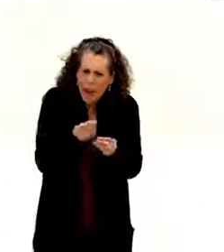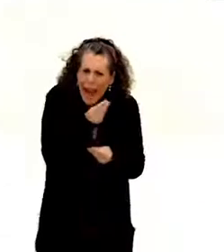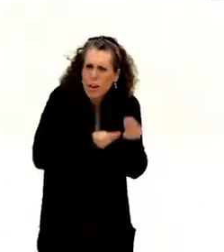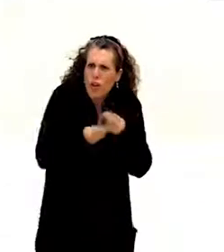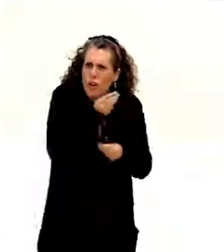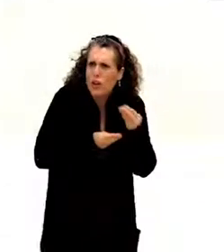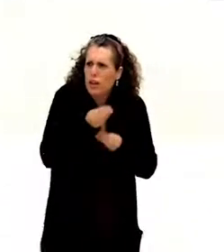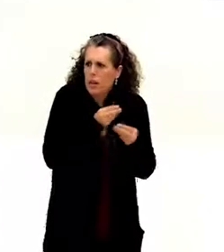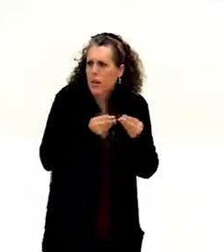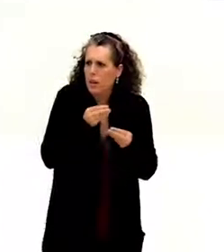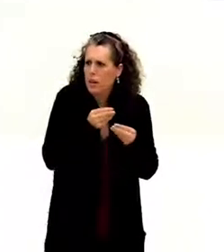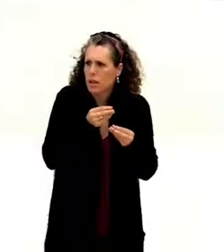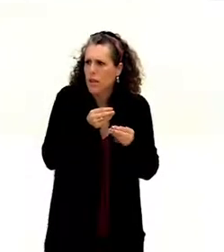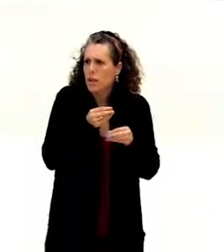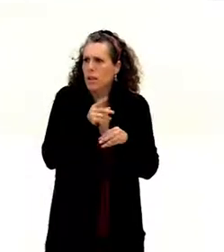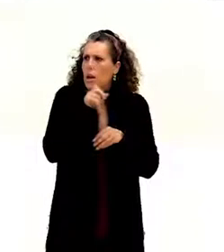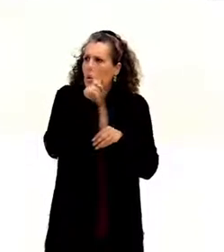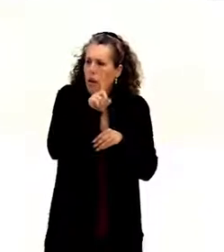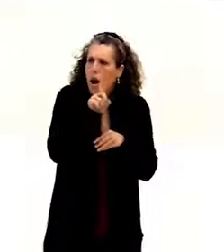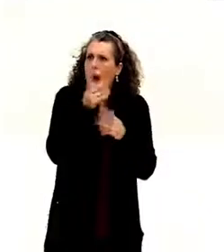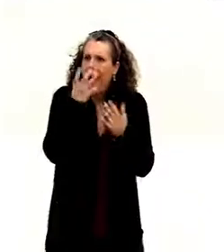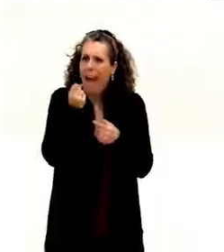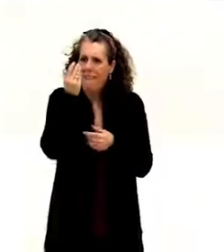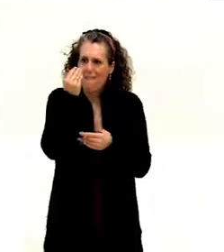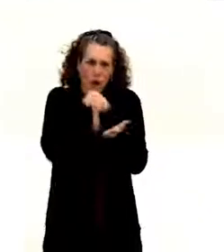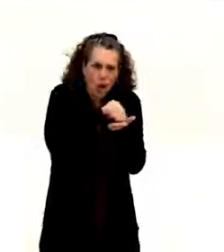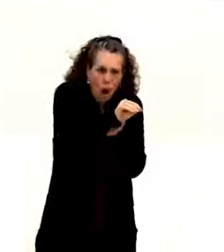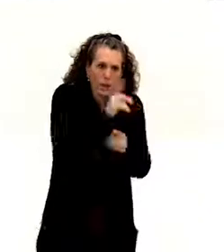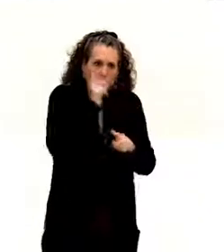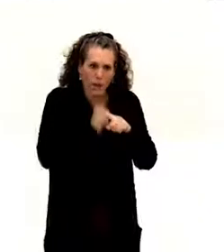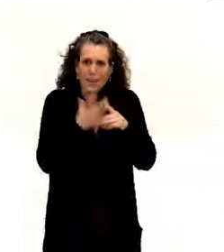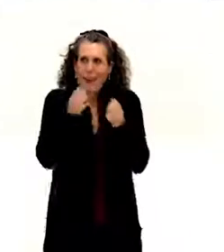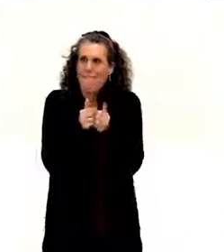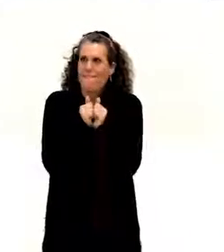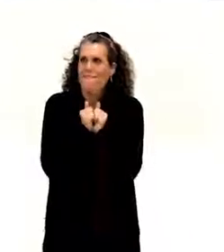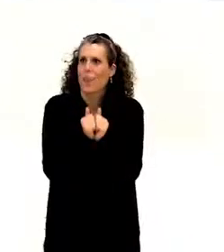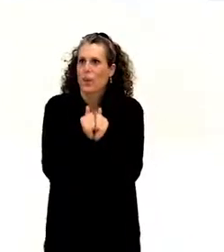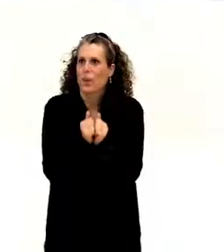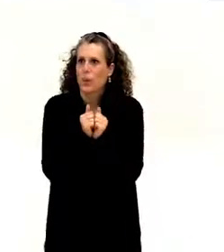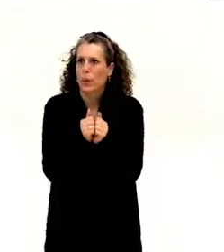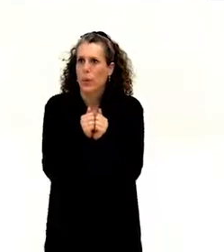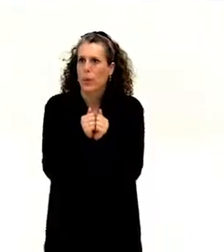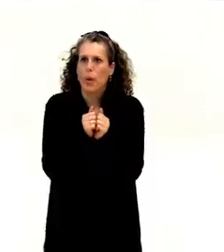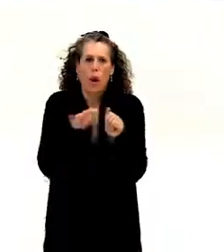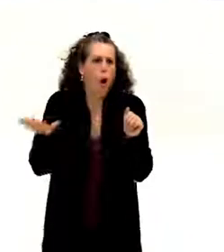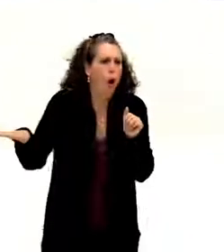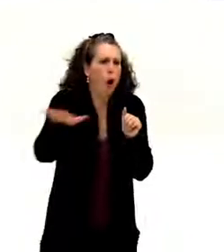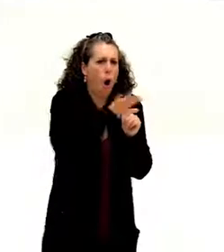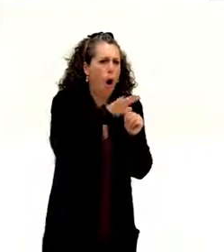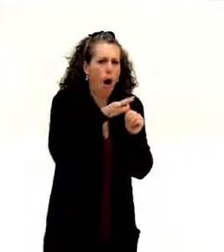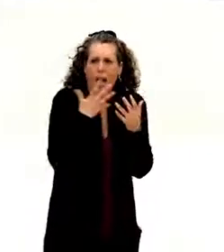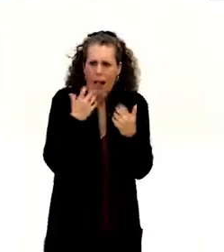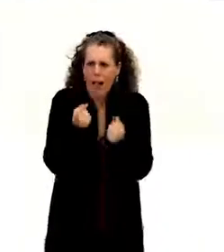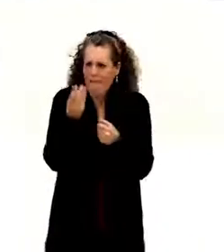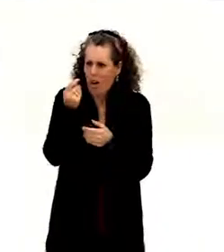and value. They have a cost and value consideration. Everything has a cost. Even governments have